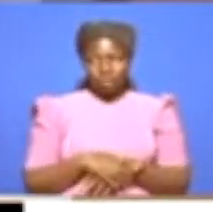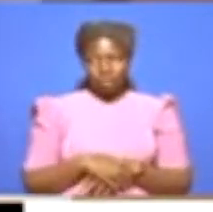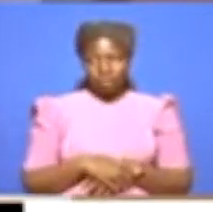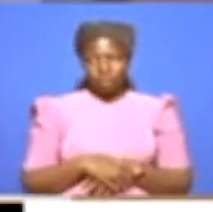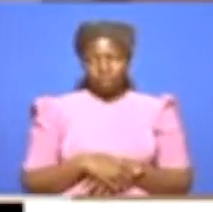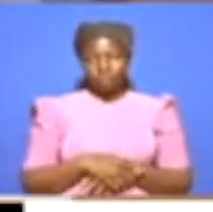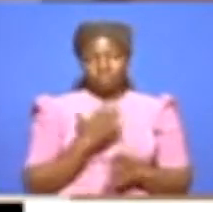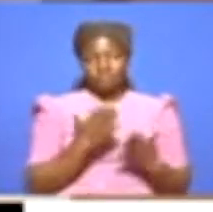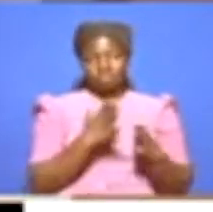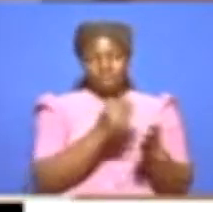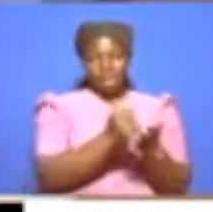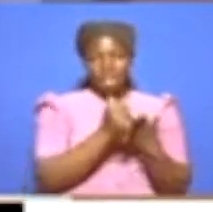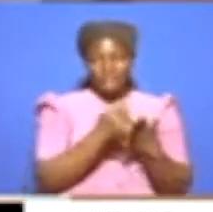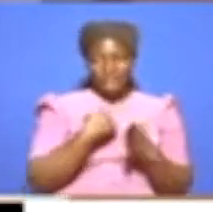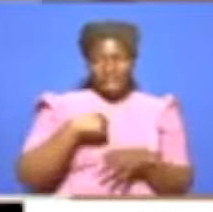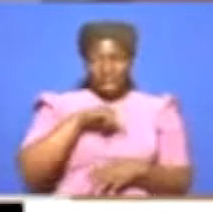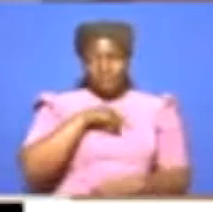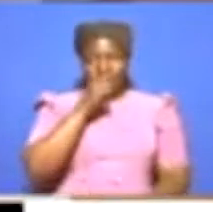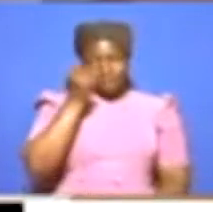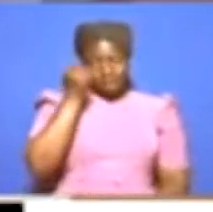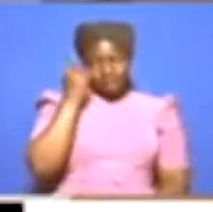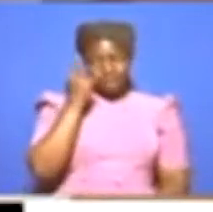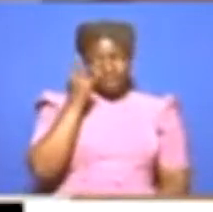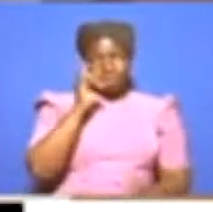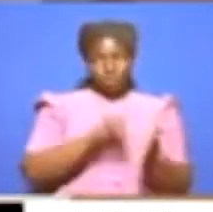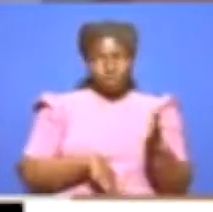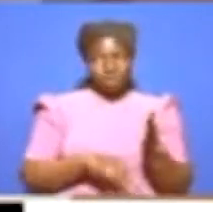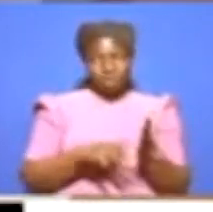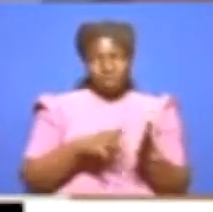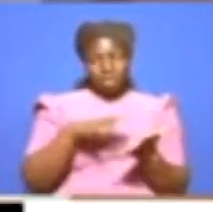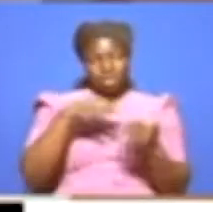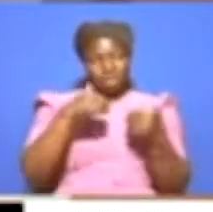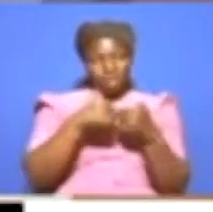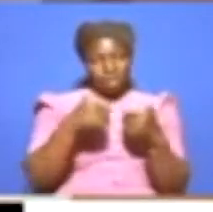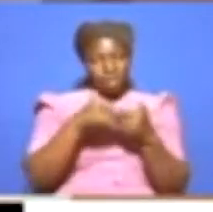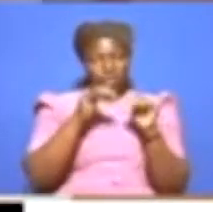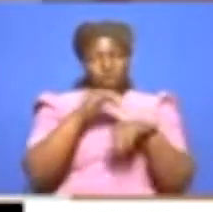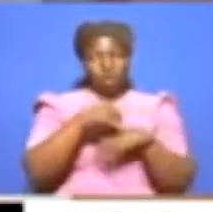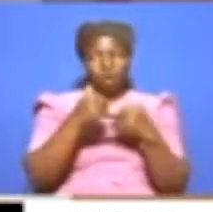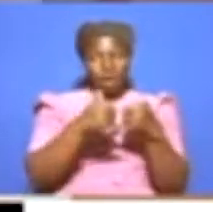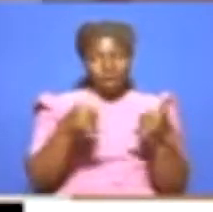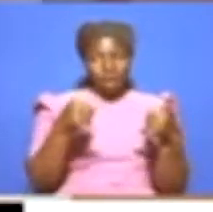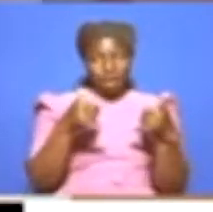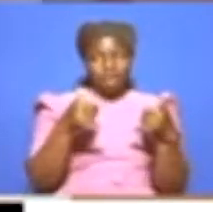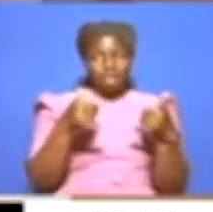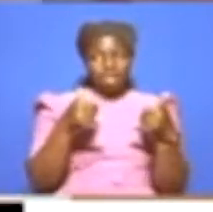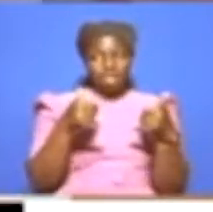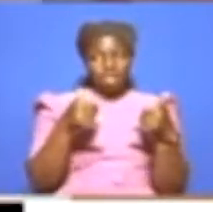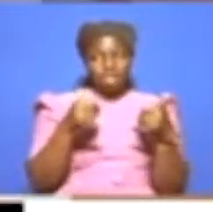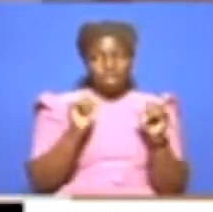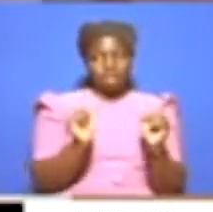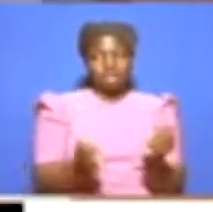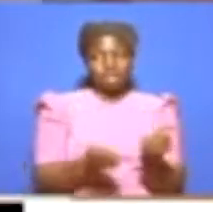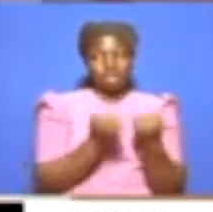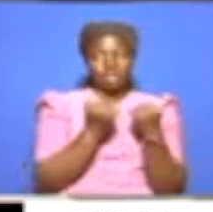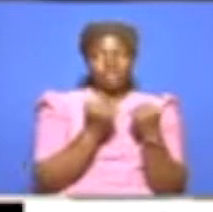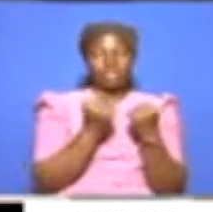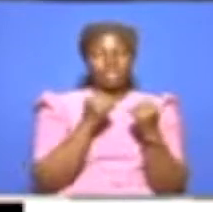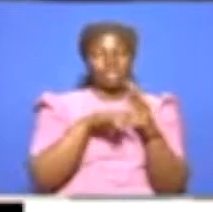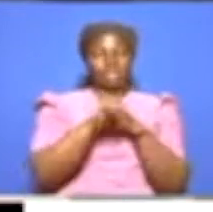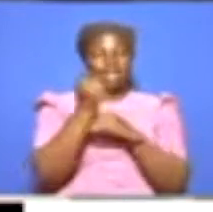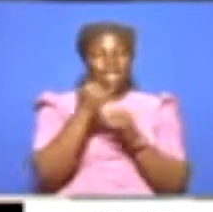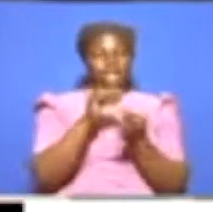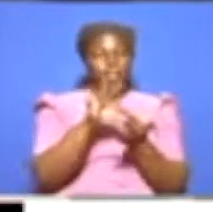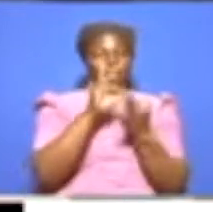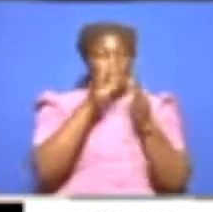the state of online safety in Kenya, especially with a focus on the youth. To understand